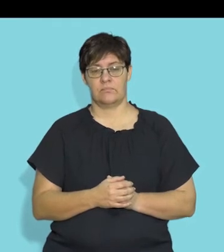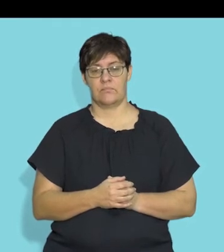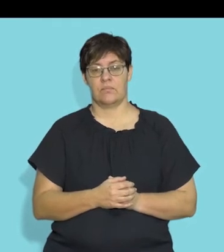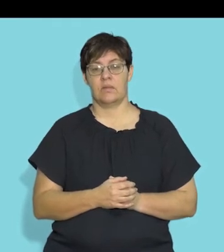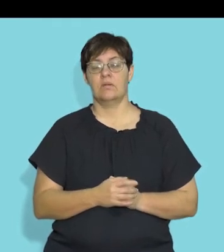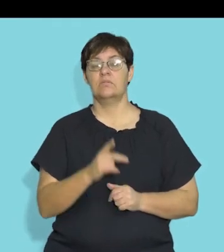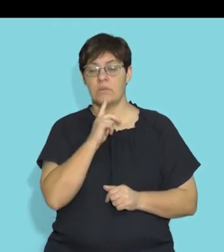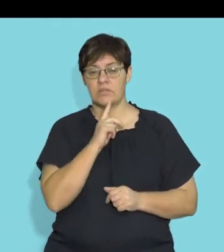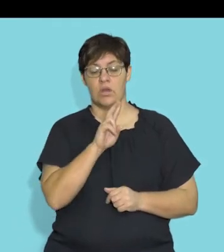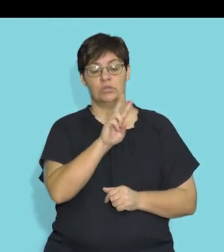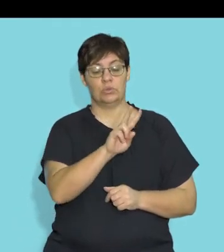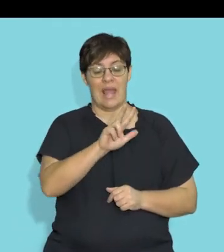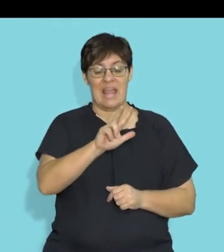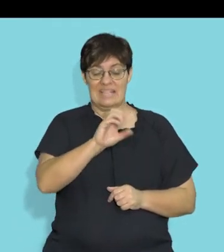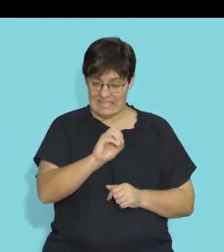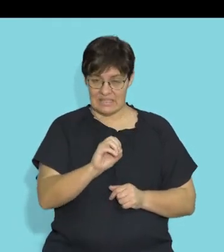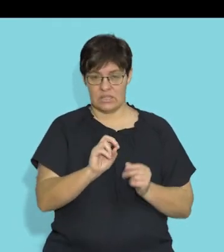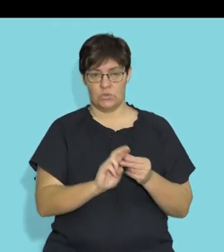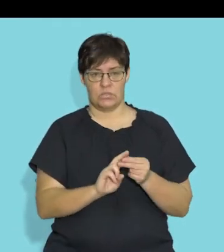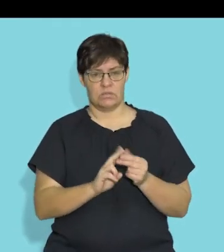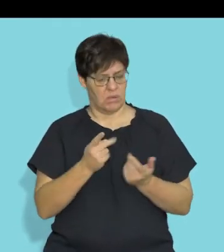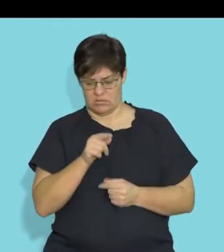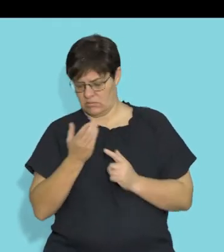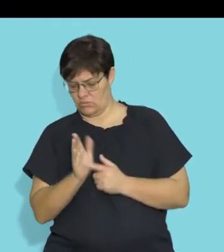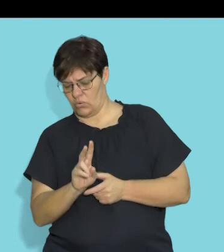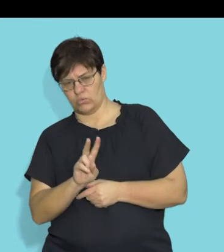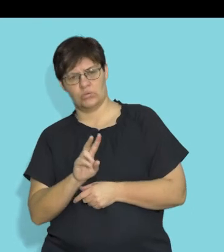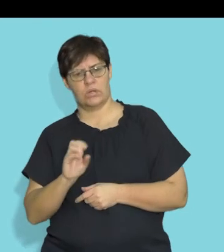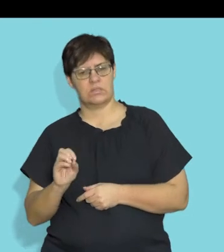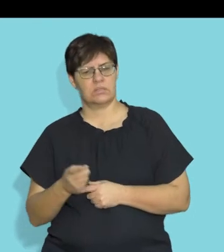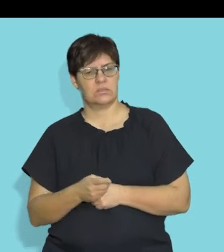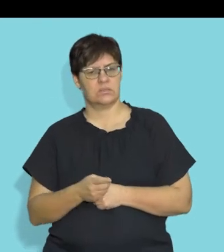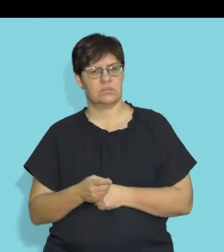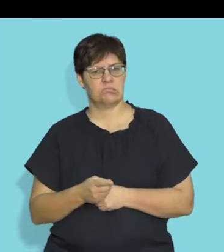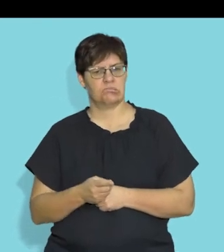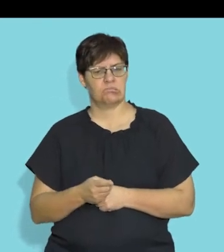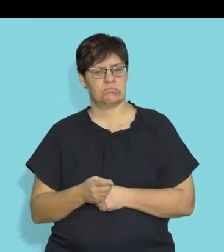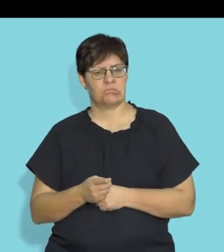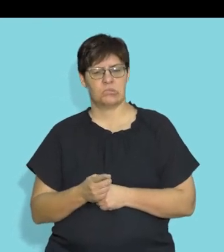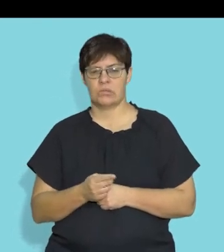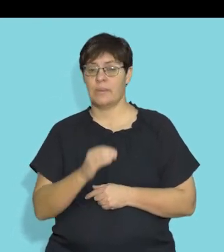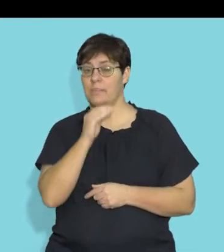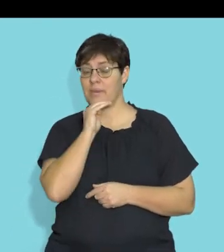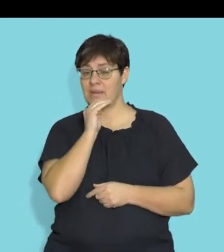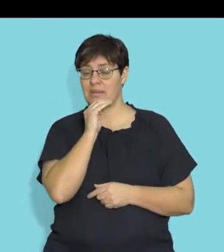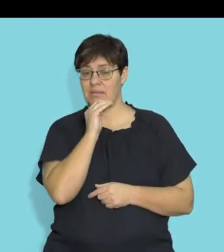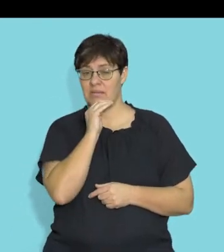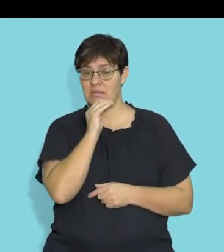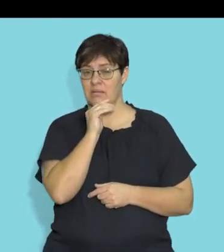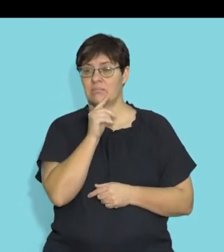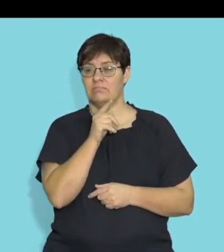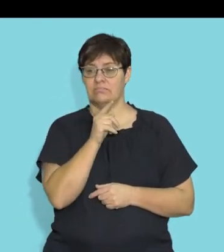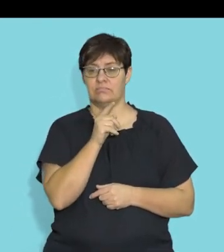can see your closing stock should be 280 units. It's only if only 420 units were sold. That